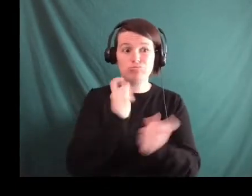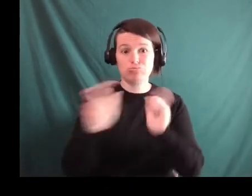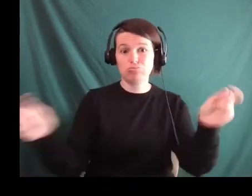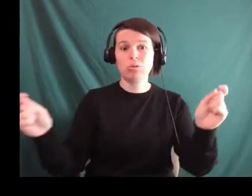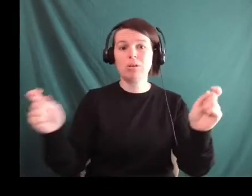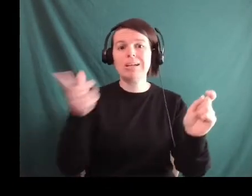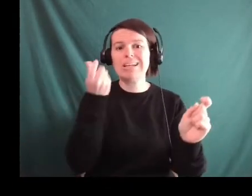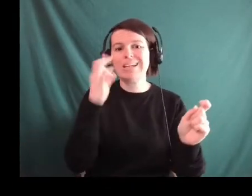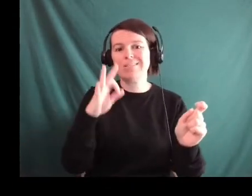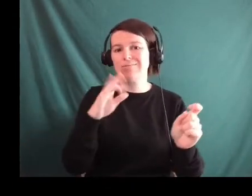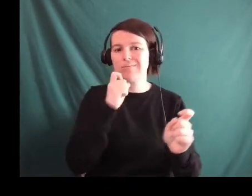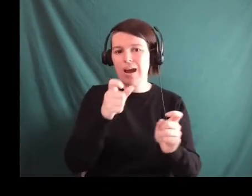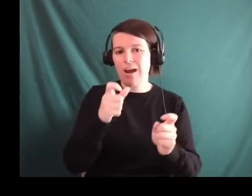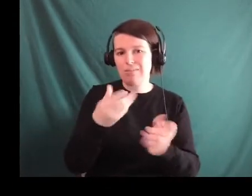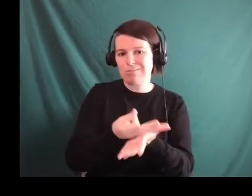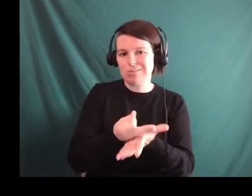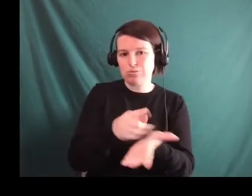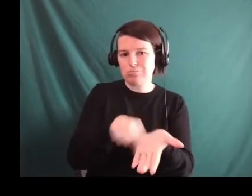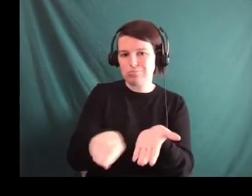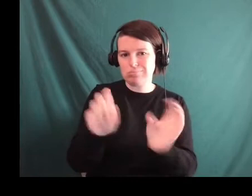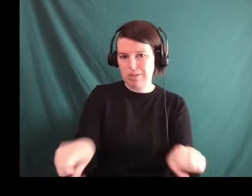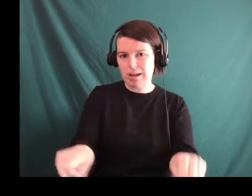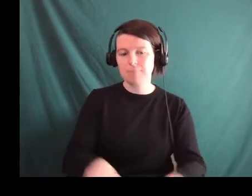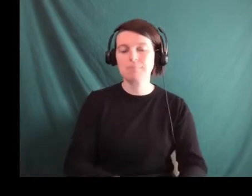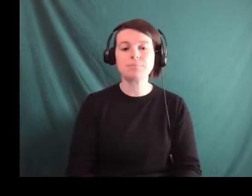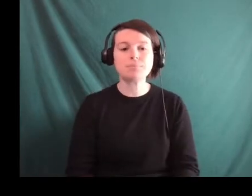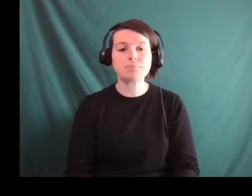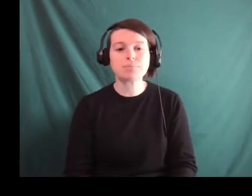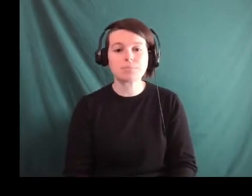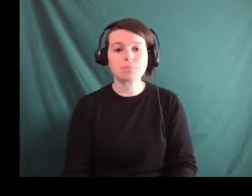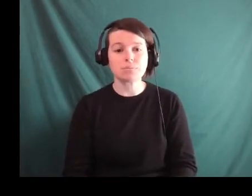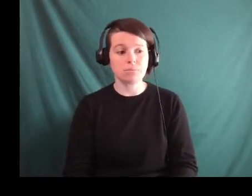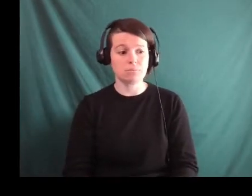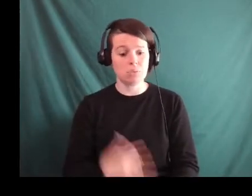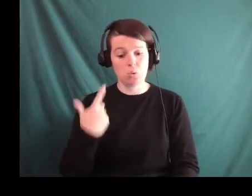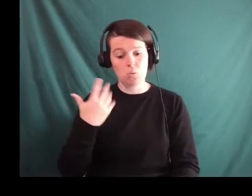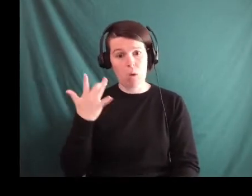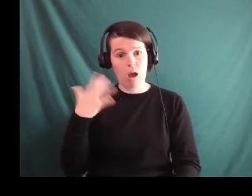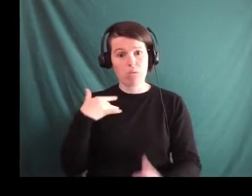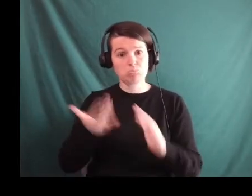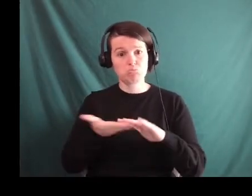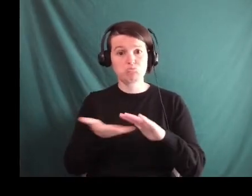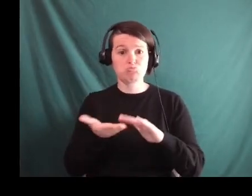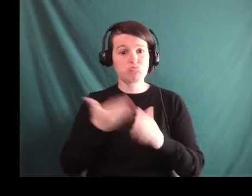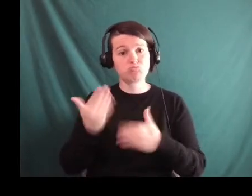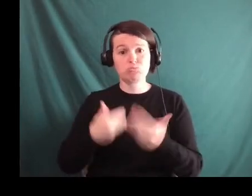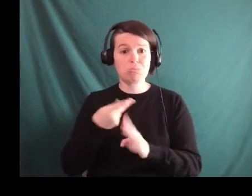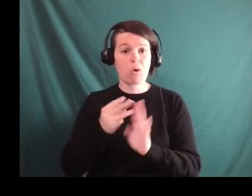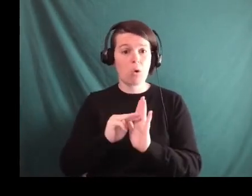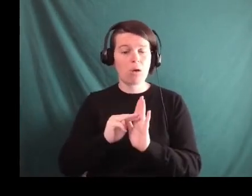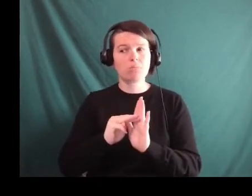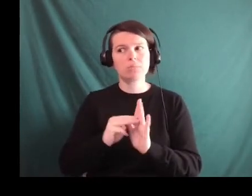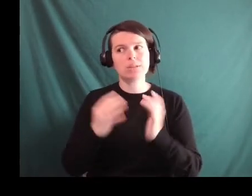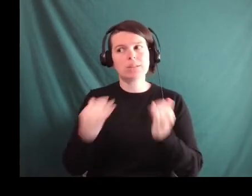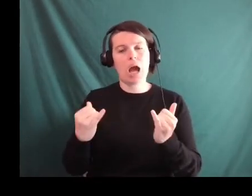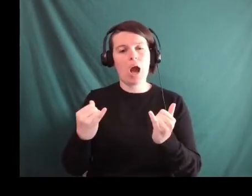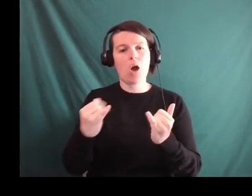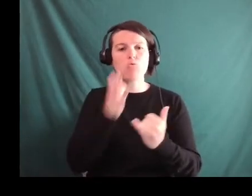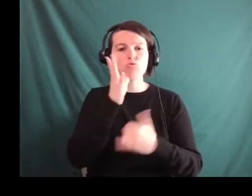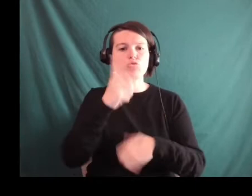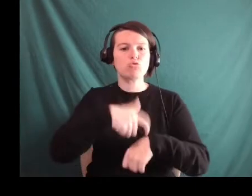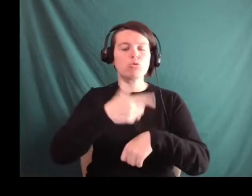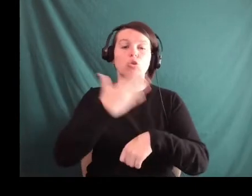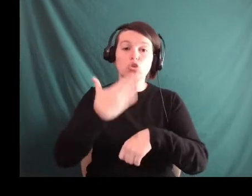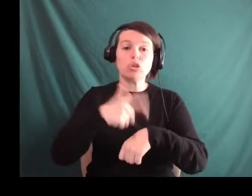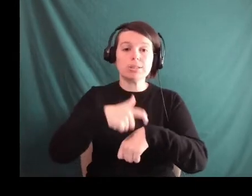in financial need. So because of us running this program for the last few years, it's really put us in a good position to